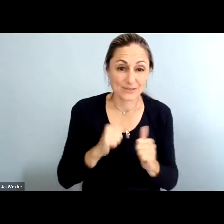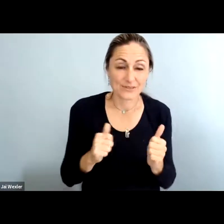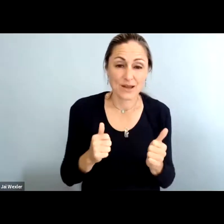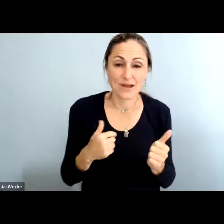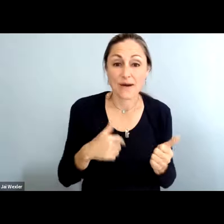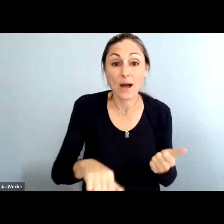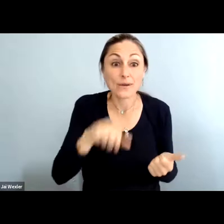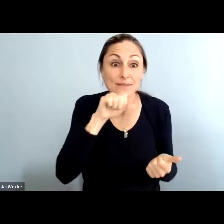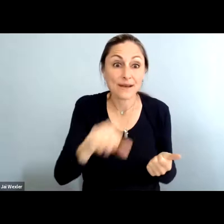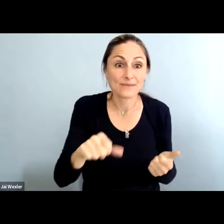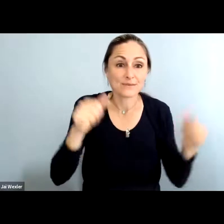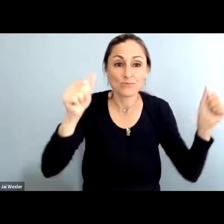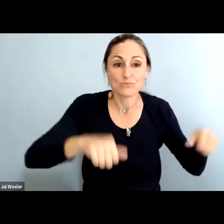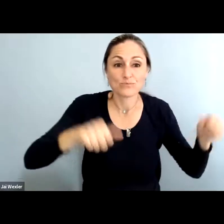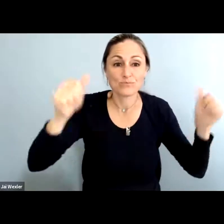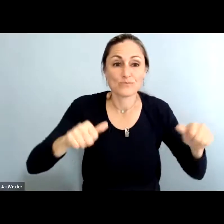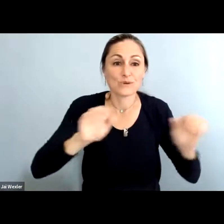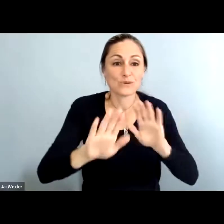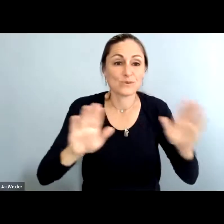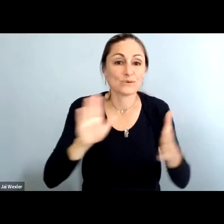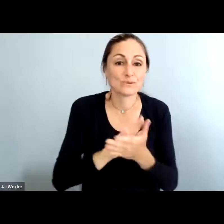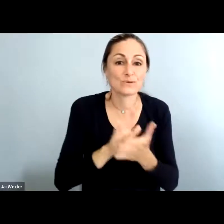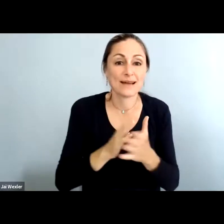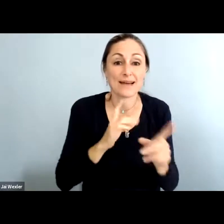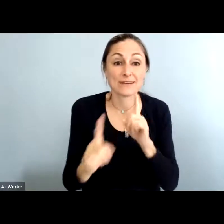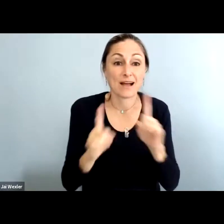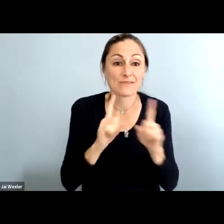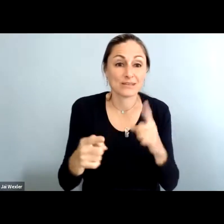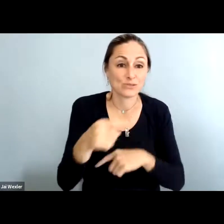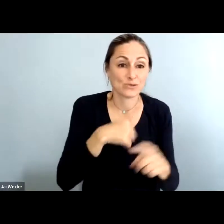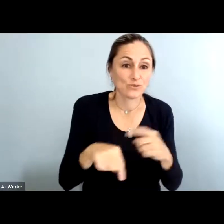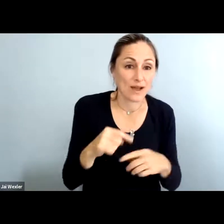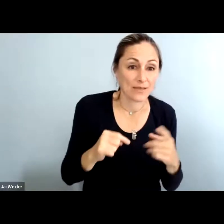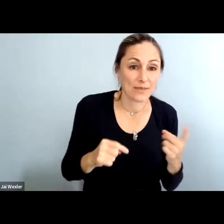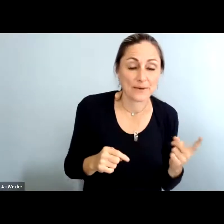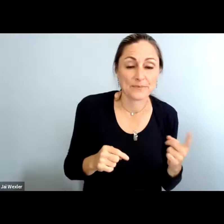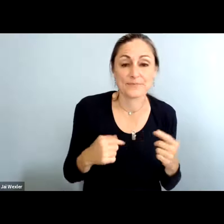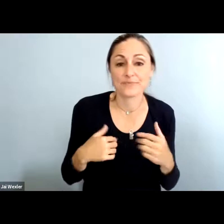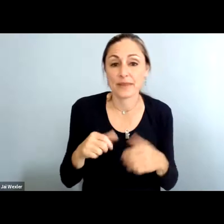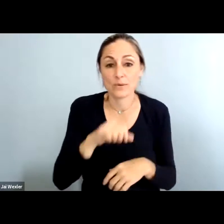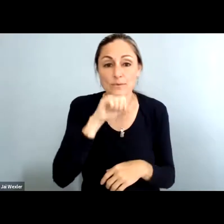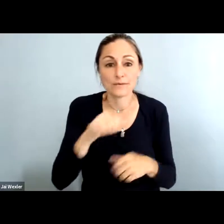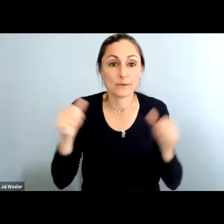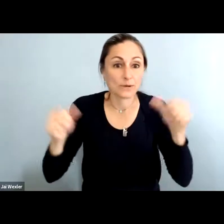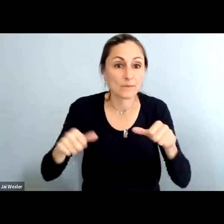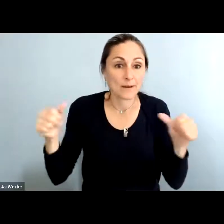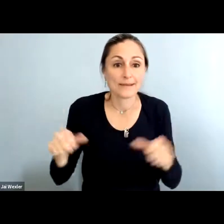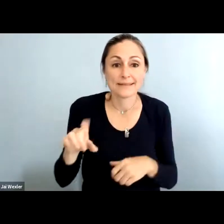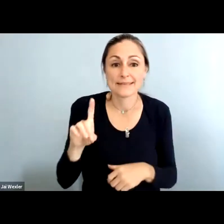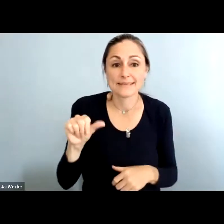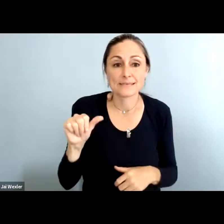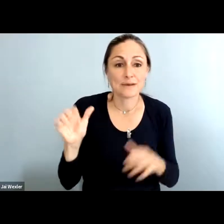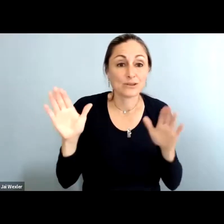them up in your schools and have conversations around them. I would love to put it up in some of the disability